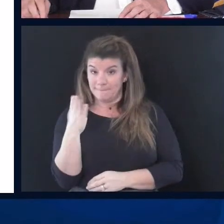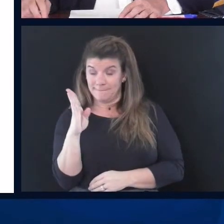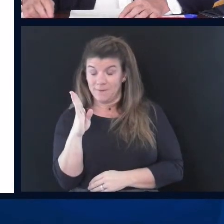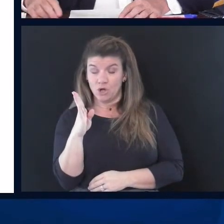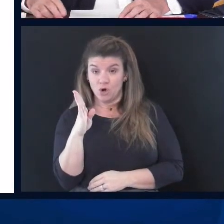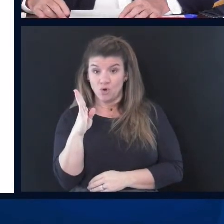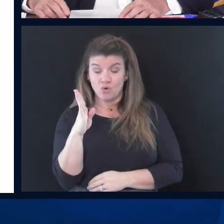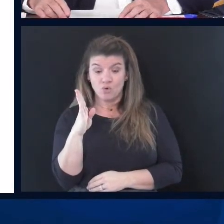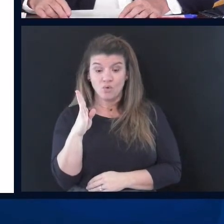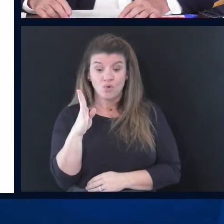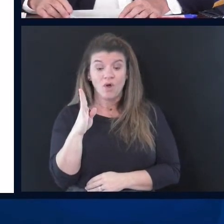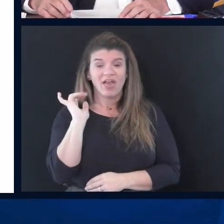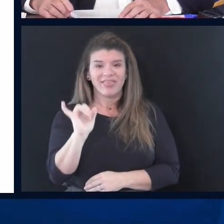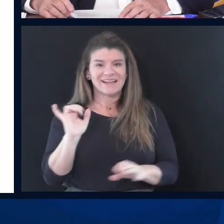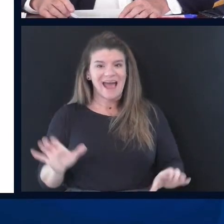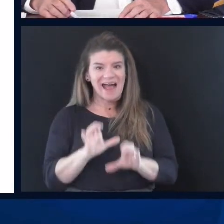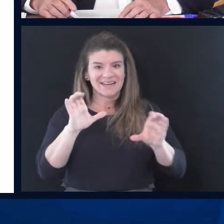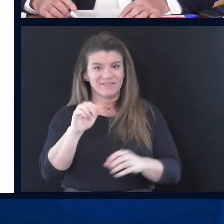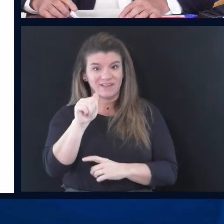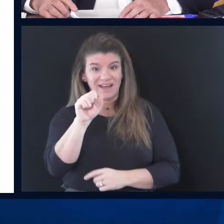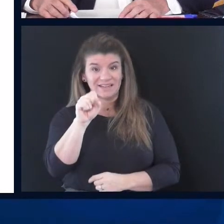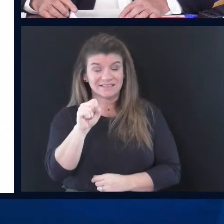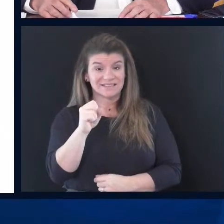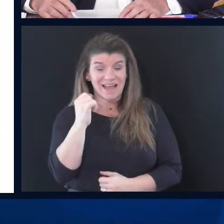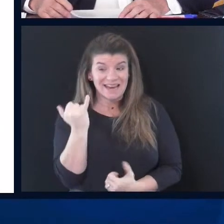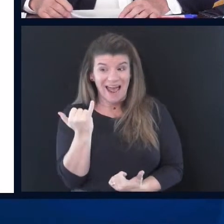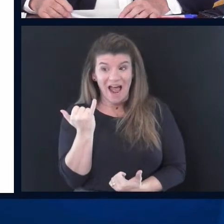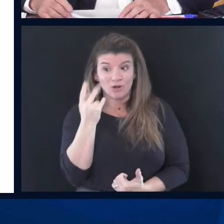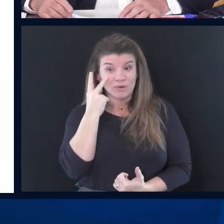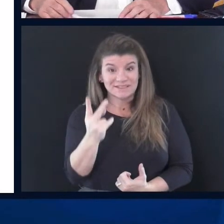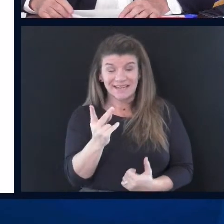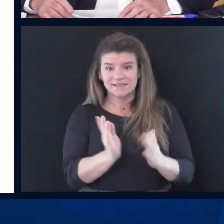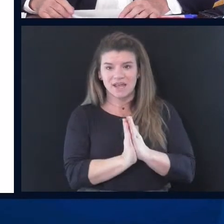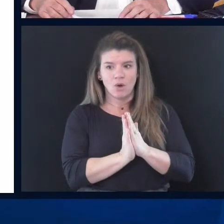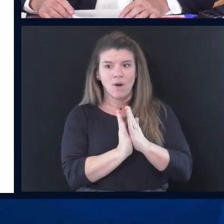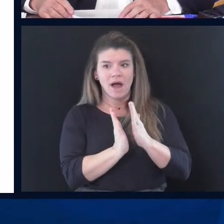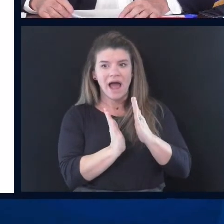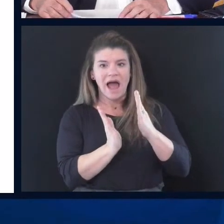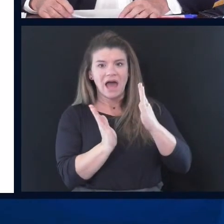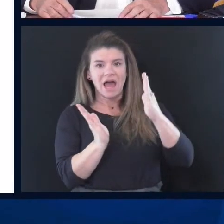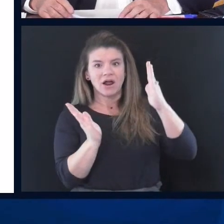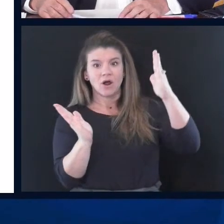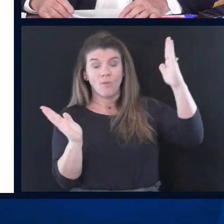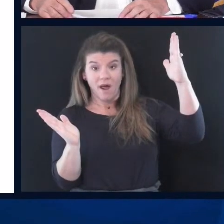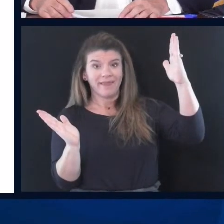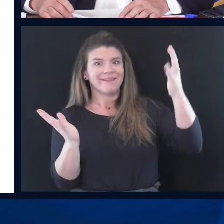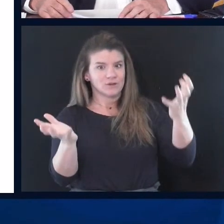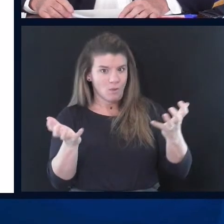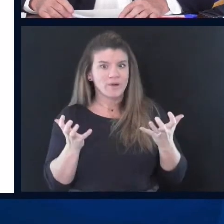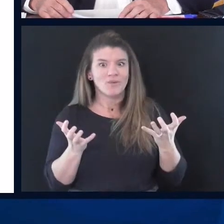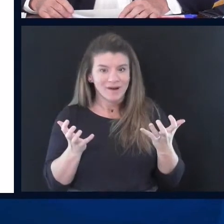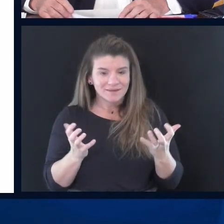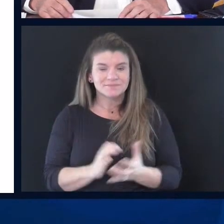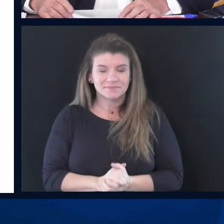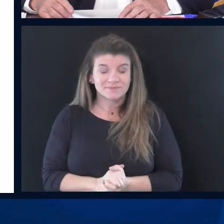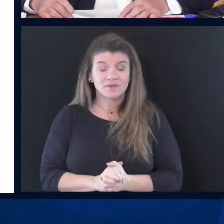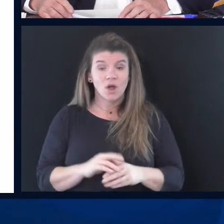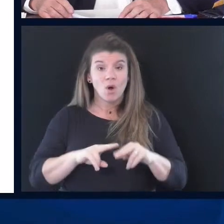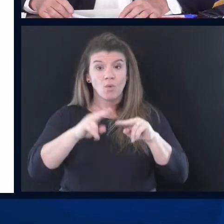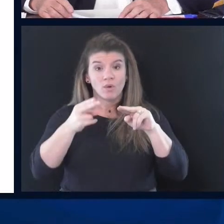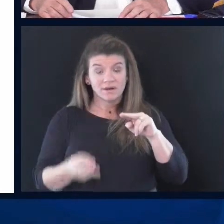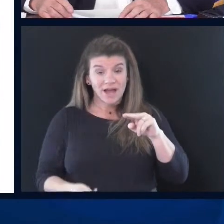line on the top graph is active cases, and it just gets wider and wider, and that's exactly what we want it to do. We're down